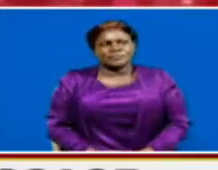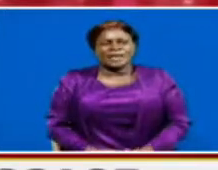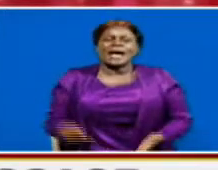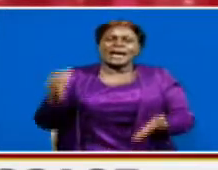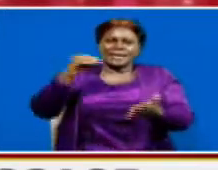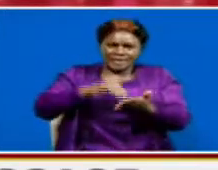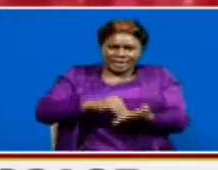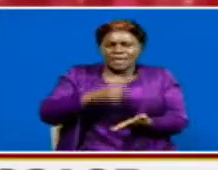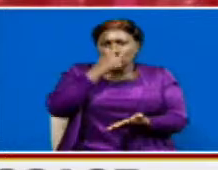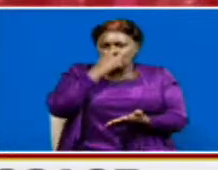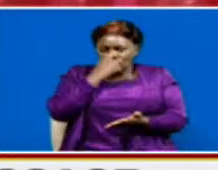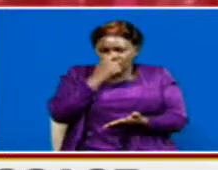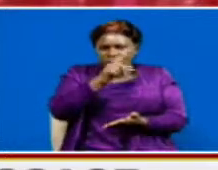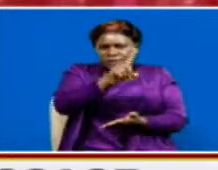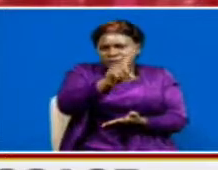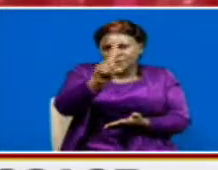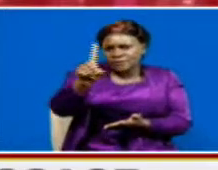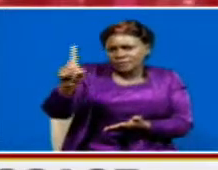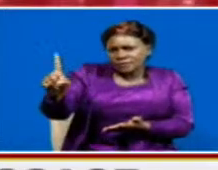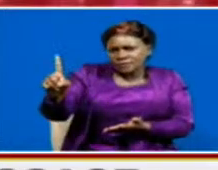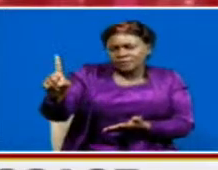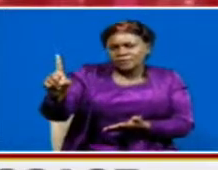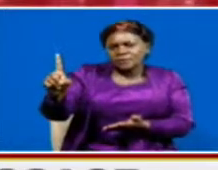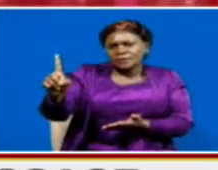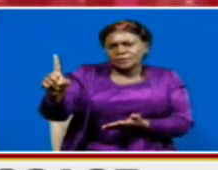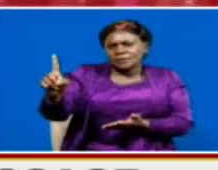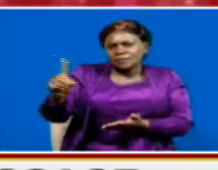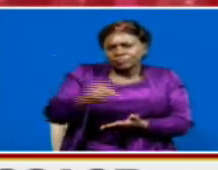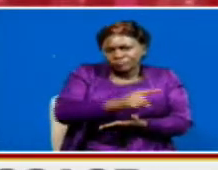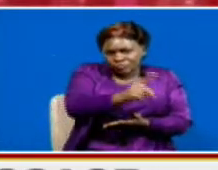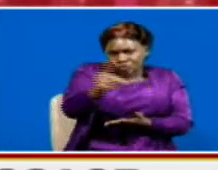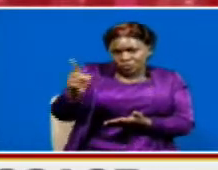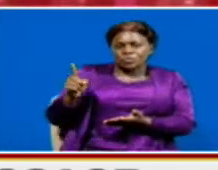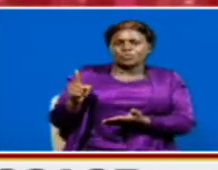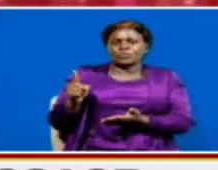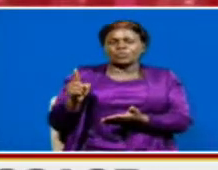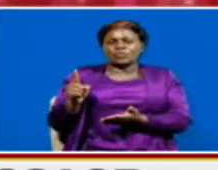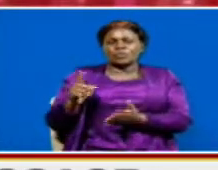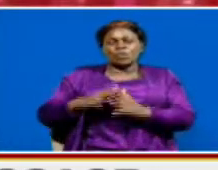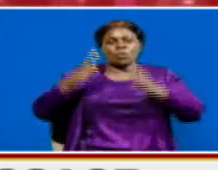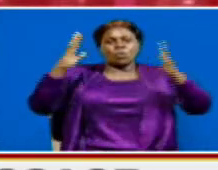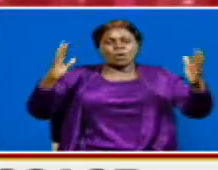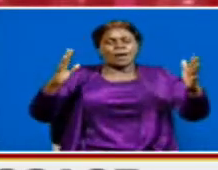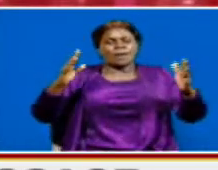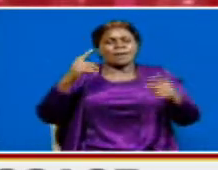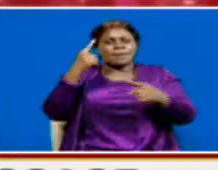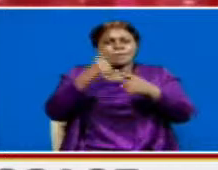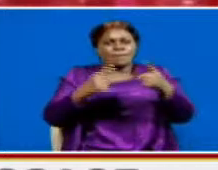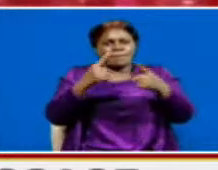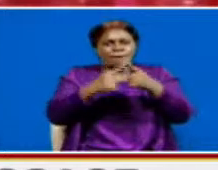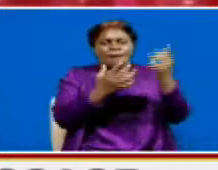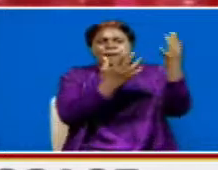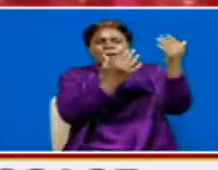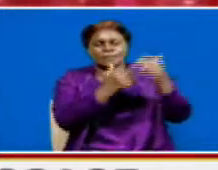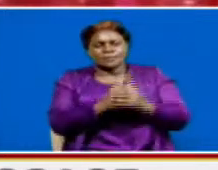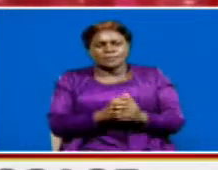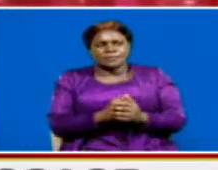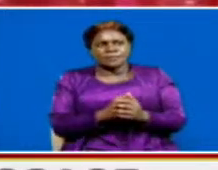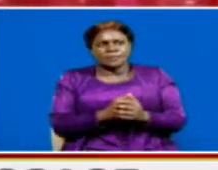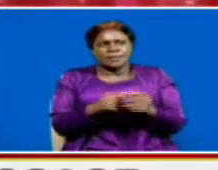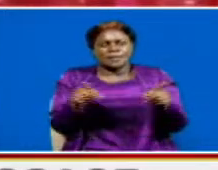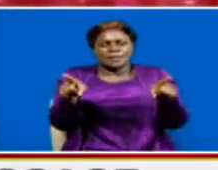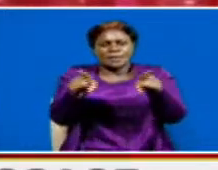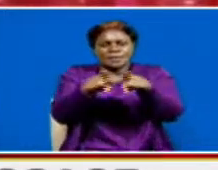again wish each and every one of you a great year ahead, as